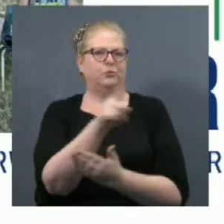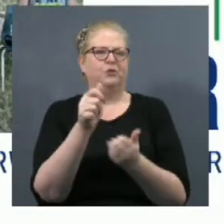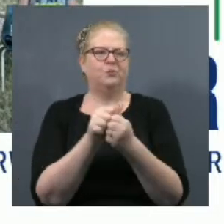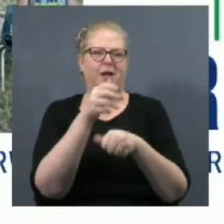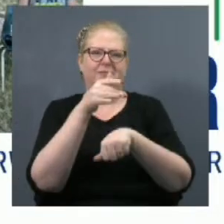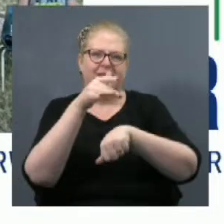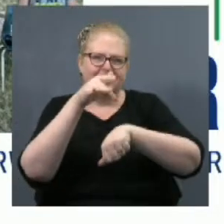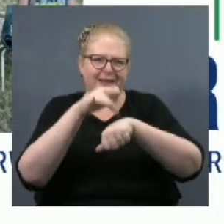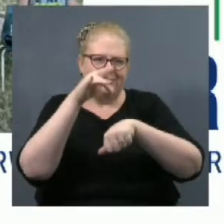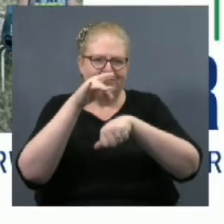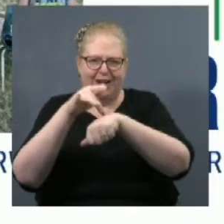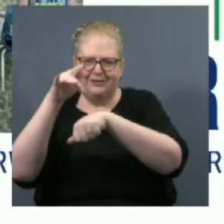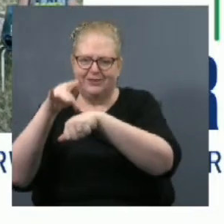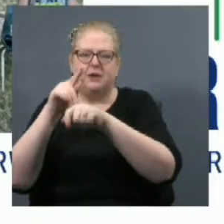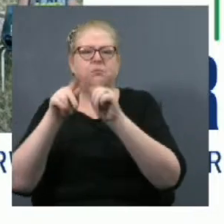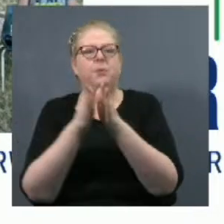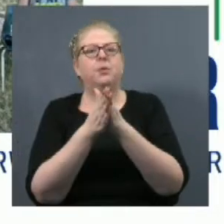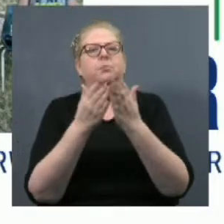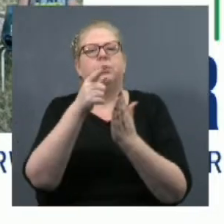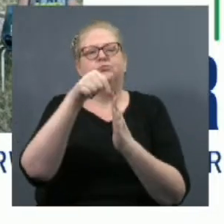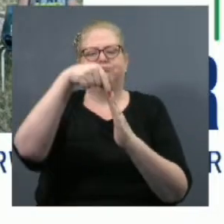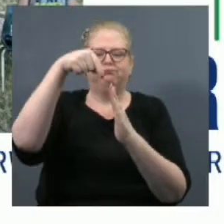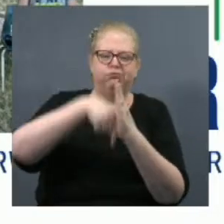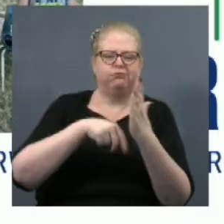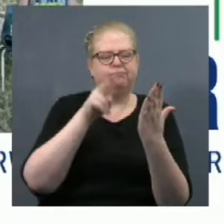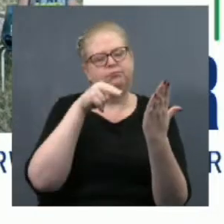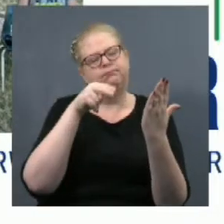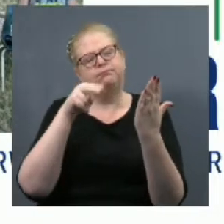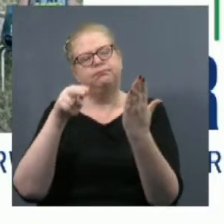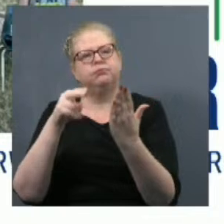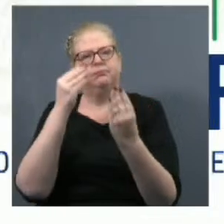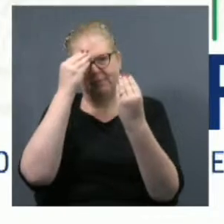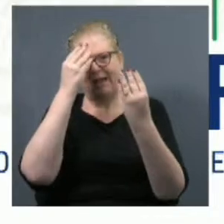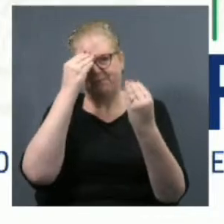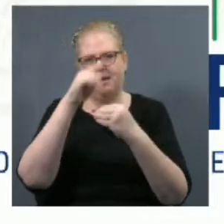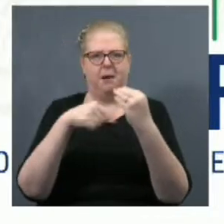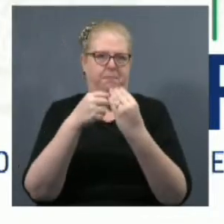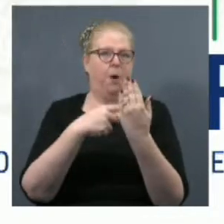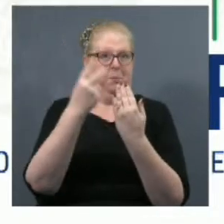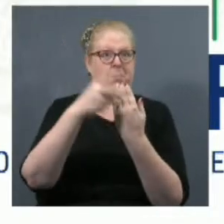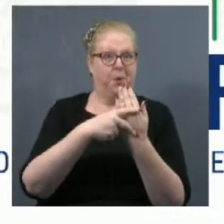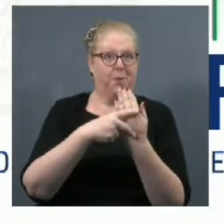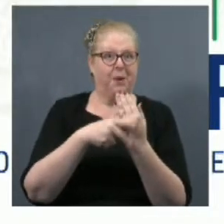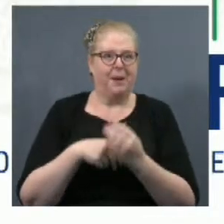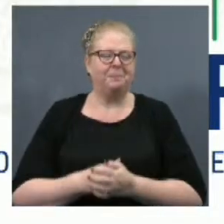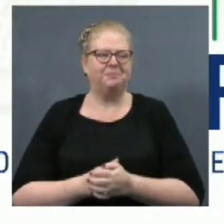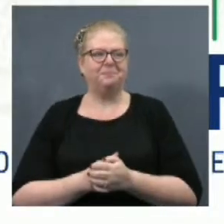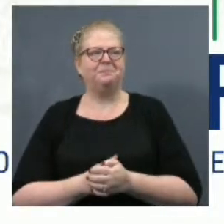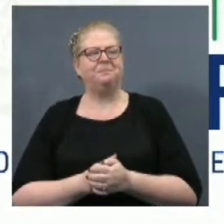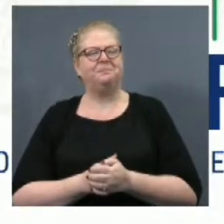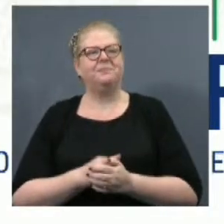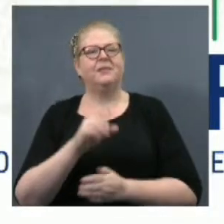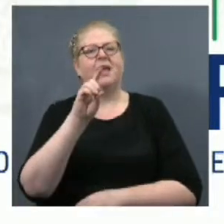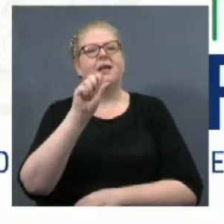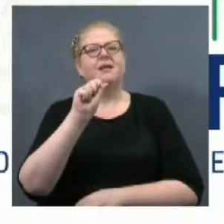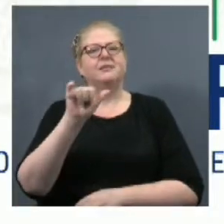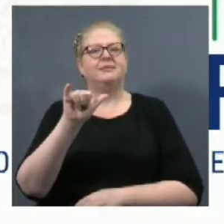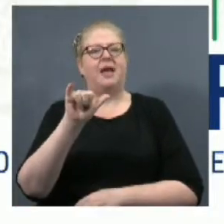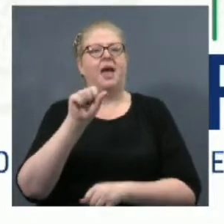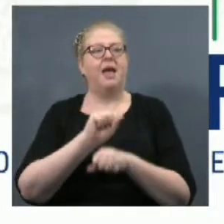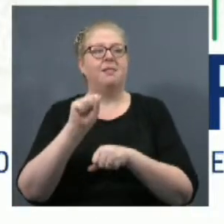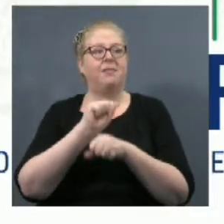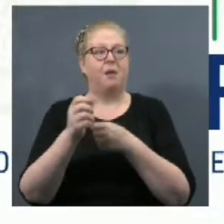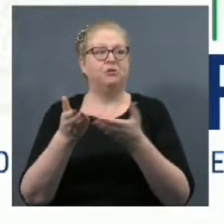definitely within the book itself, you'll be able to find detailed information about each program. Day labor services